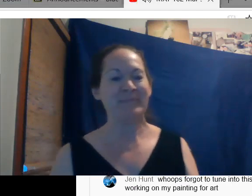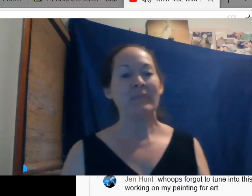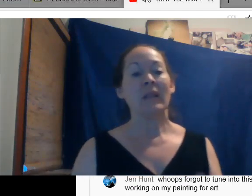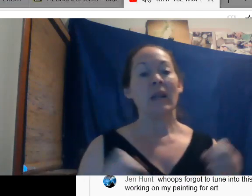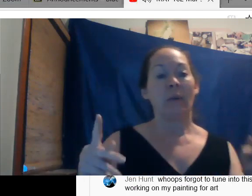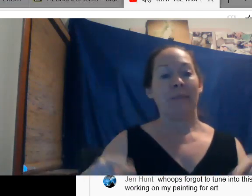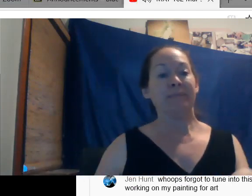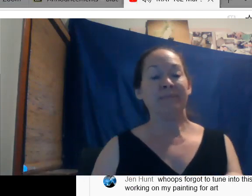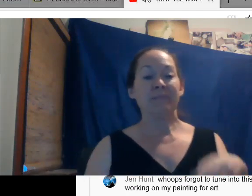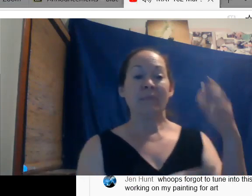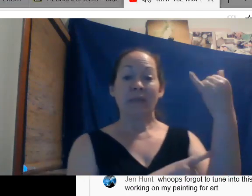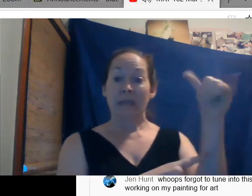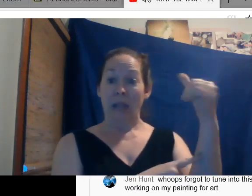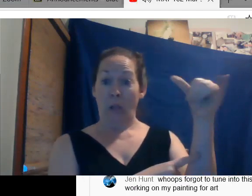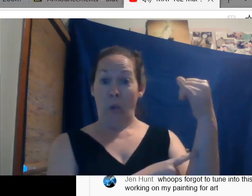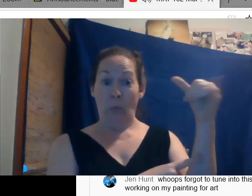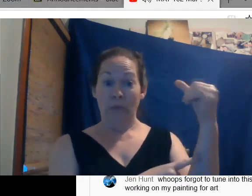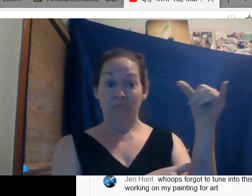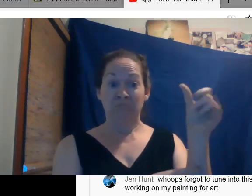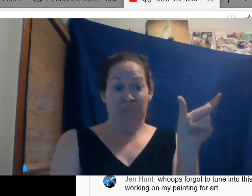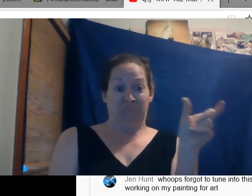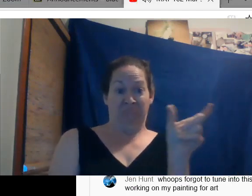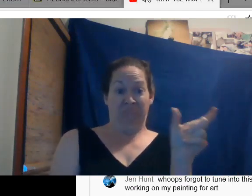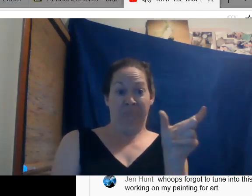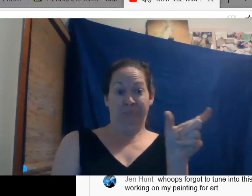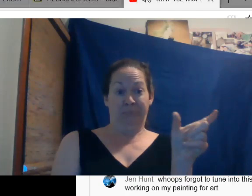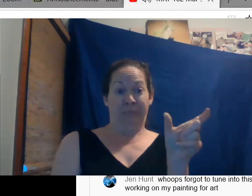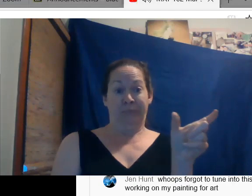And so the yellow term was its own thing.